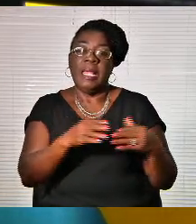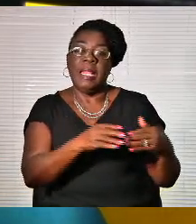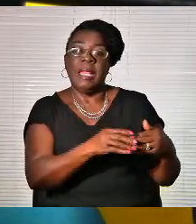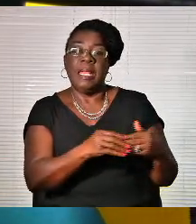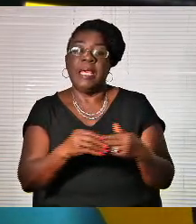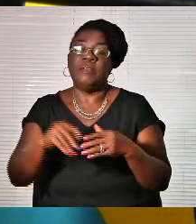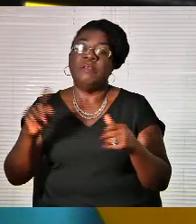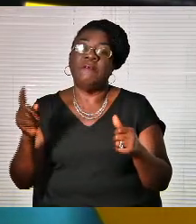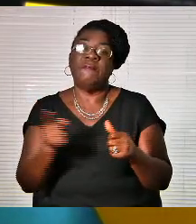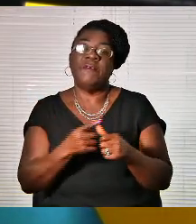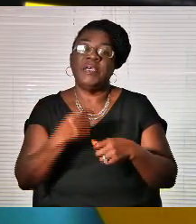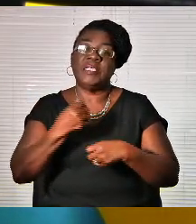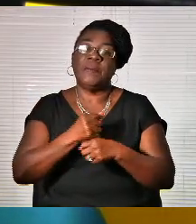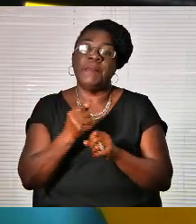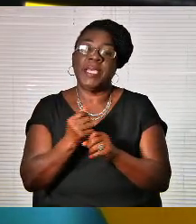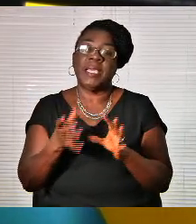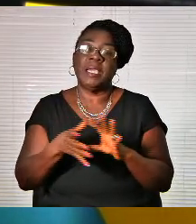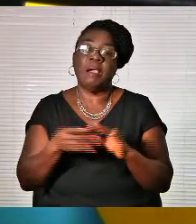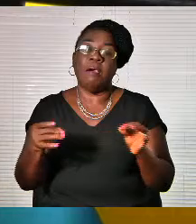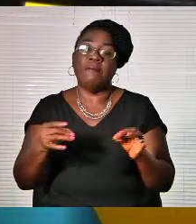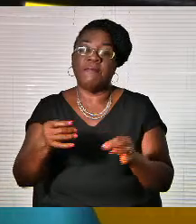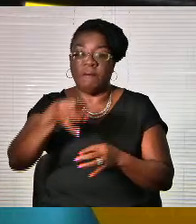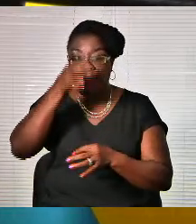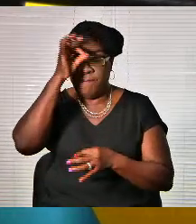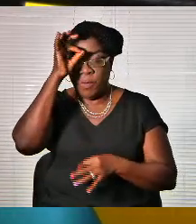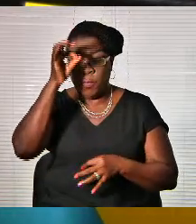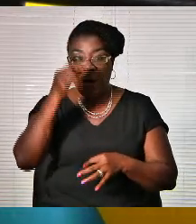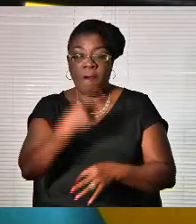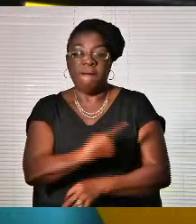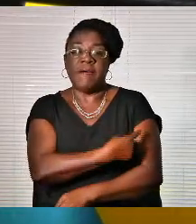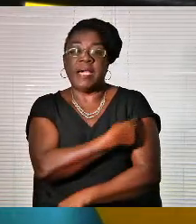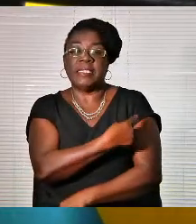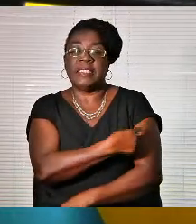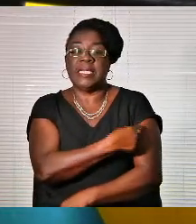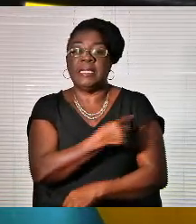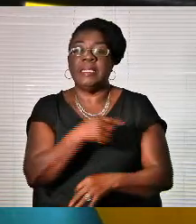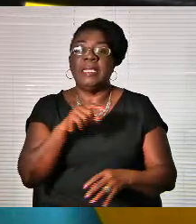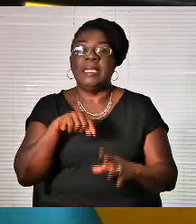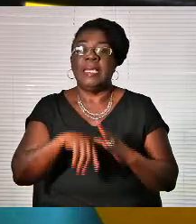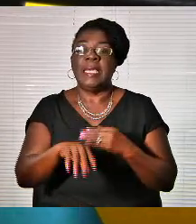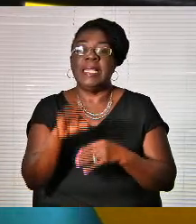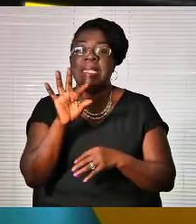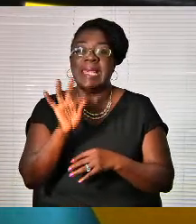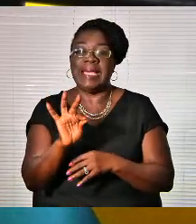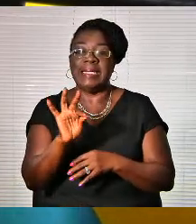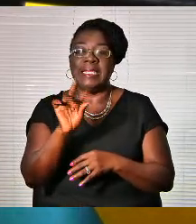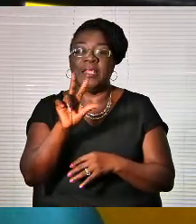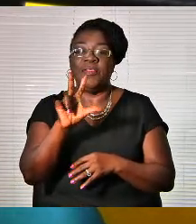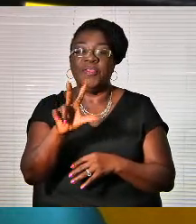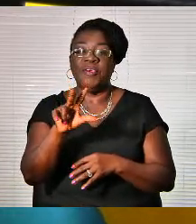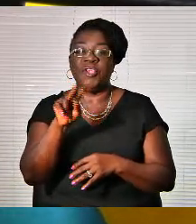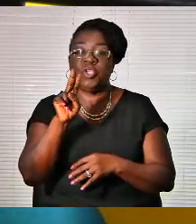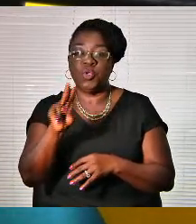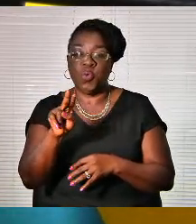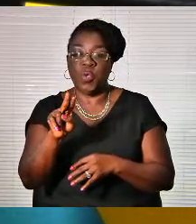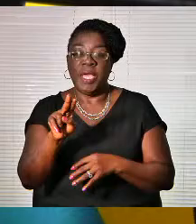flu vaccine in 1942. The flu vaccine has been around